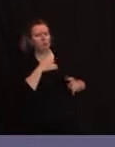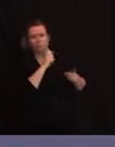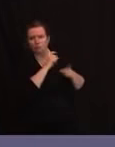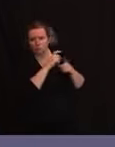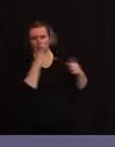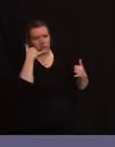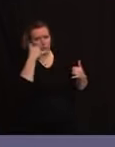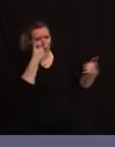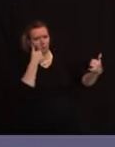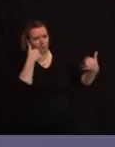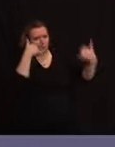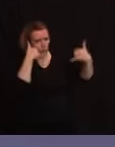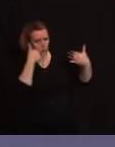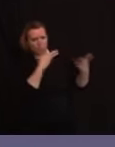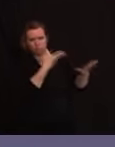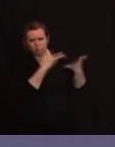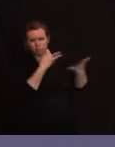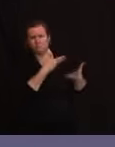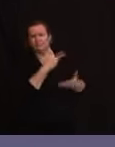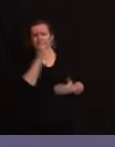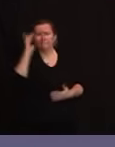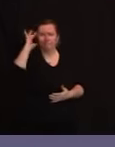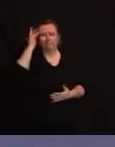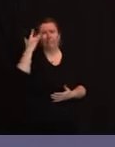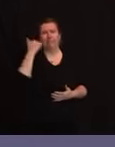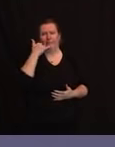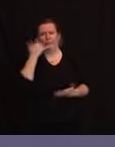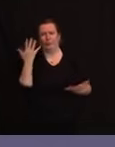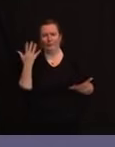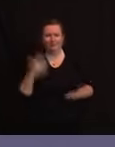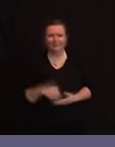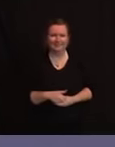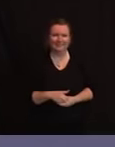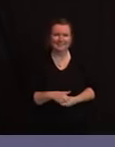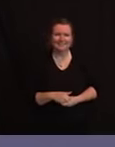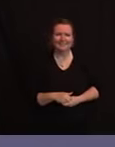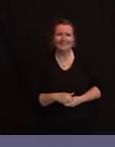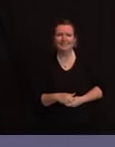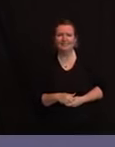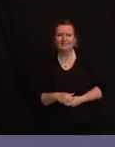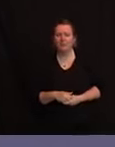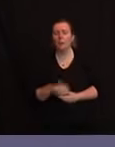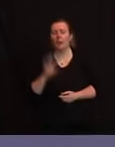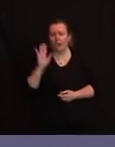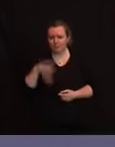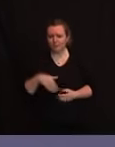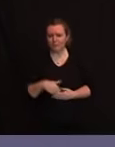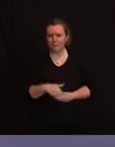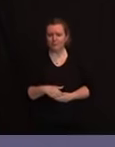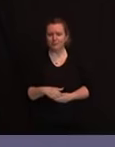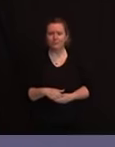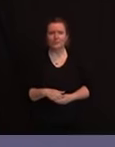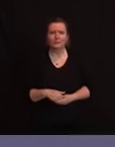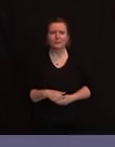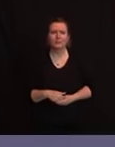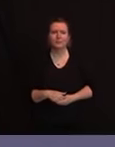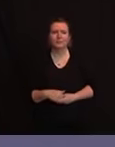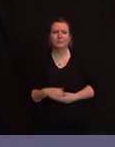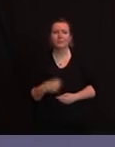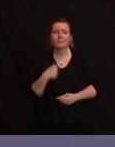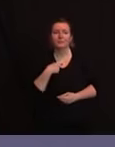annoyance. Secondly, it hasn't changed my metric for 2 simple reasons. One is I don't have any symptoms. I hope it